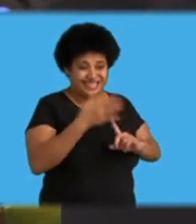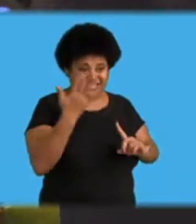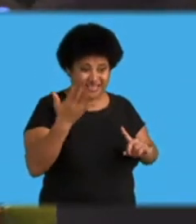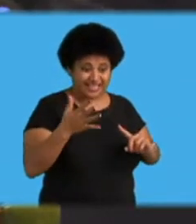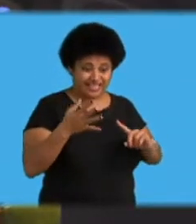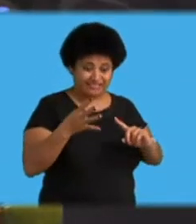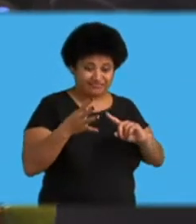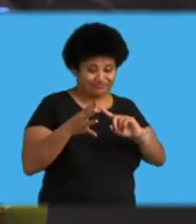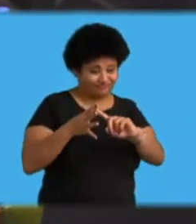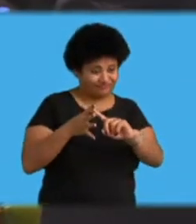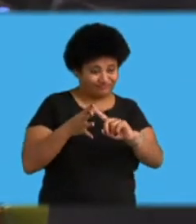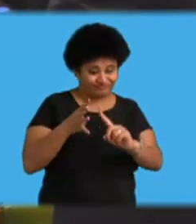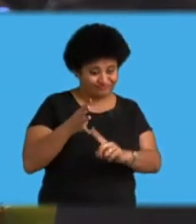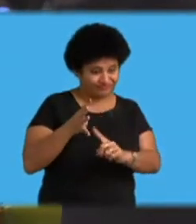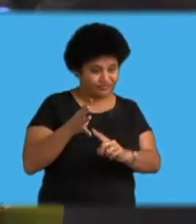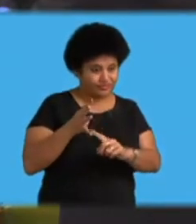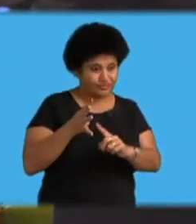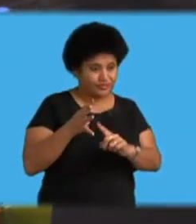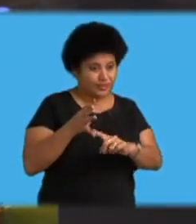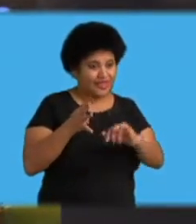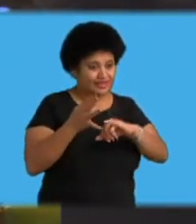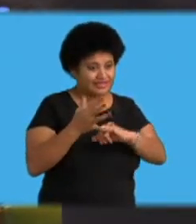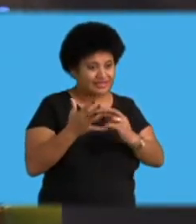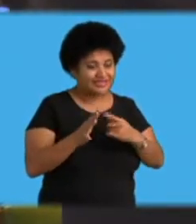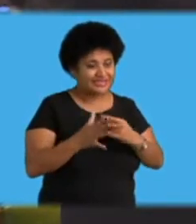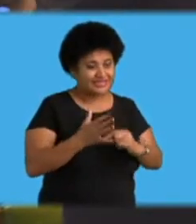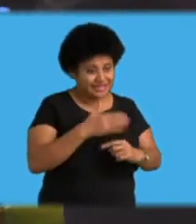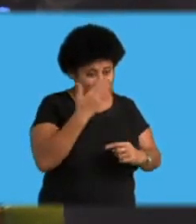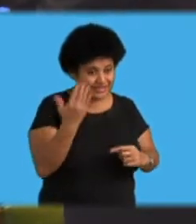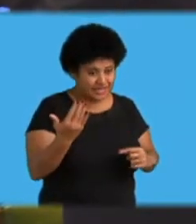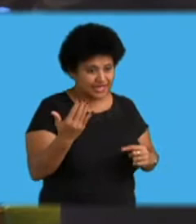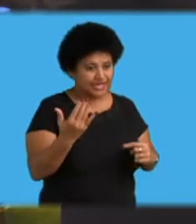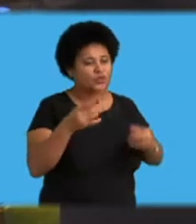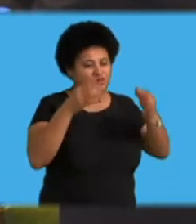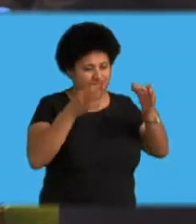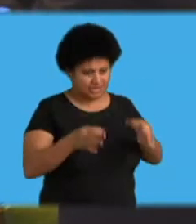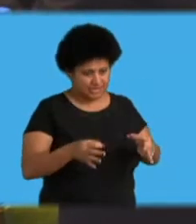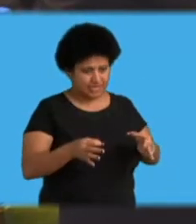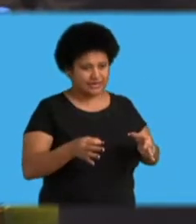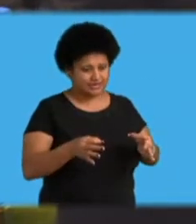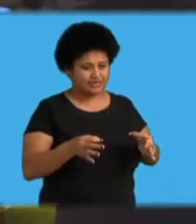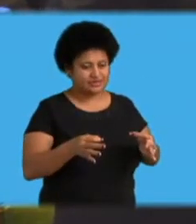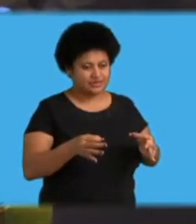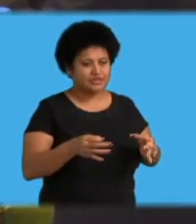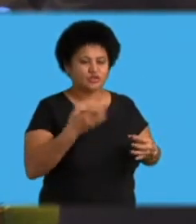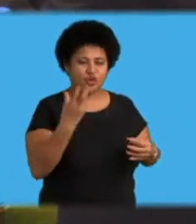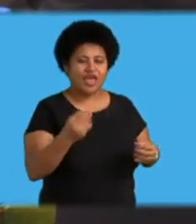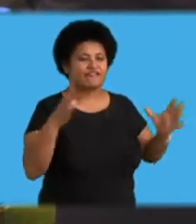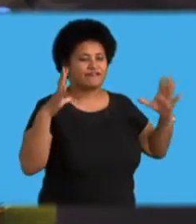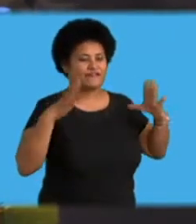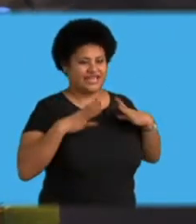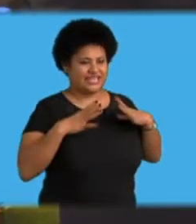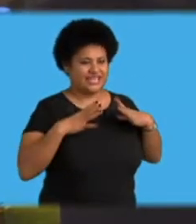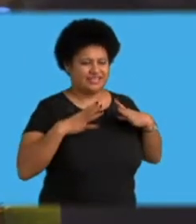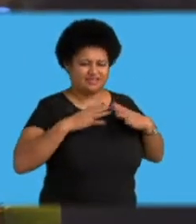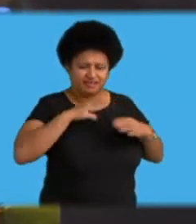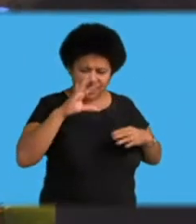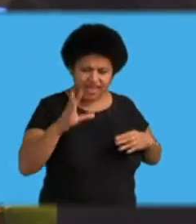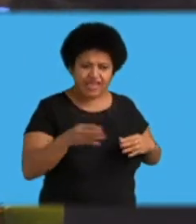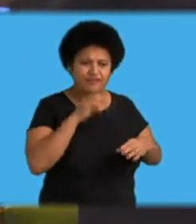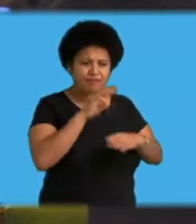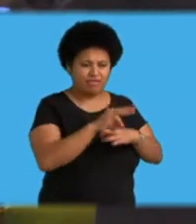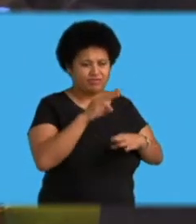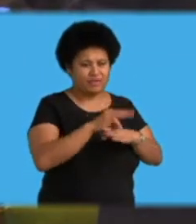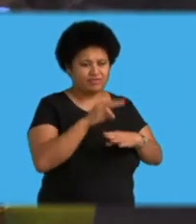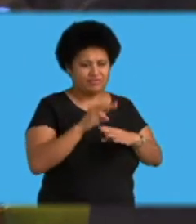the last Saturday of the month, we'll have an open day on a particular theme. And for Fiji citizens, it'll be free access. Also, Madam